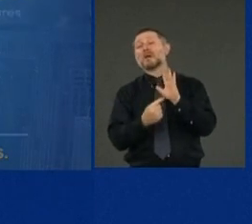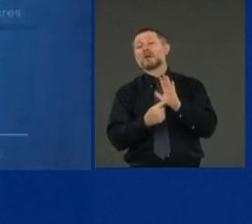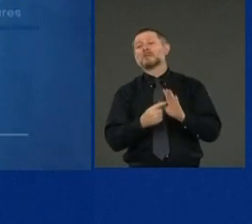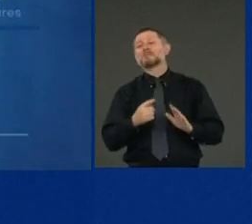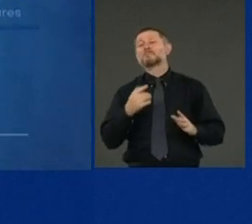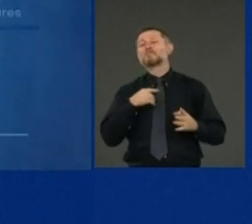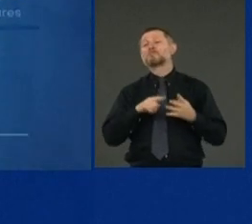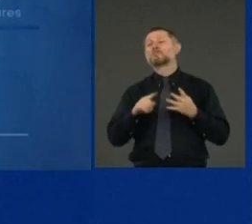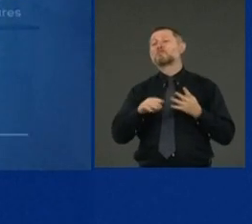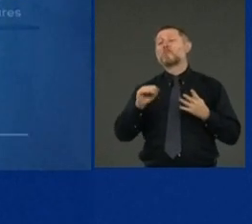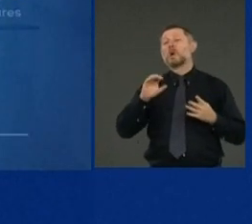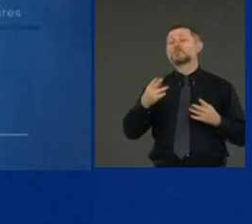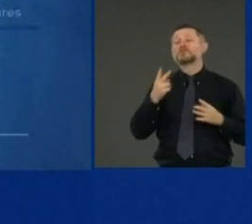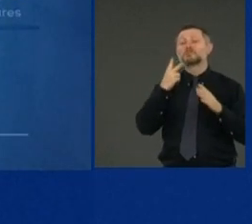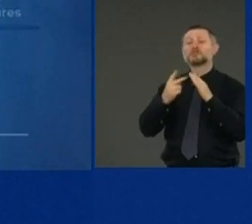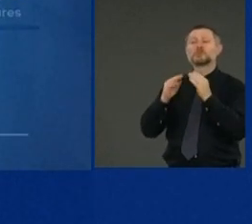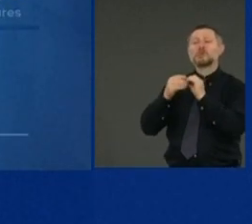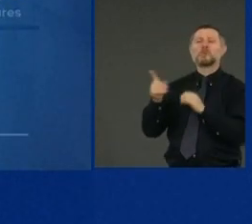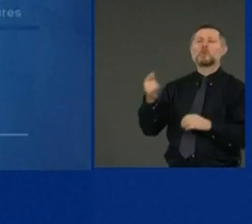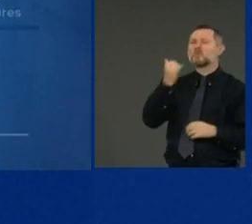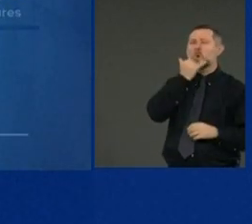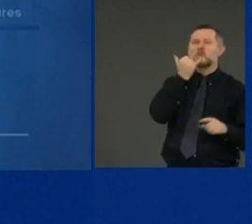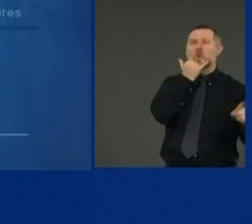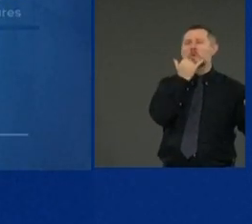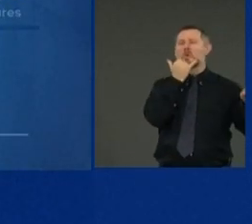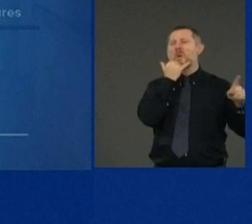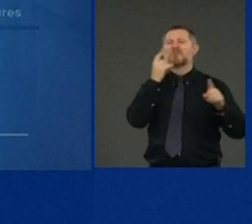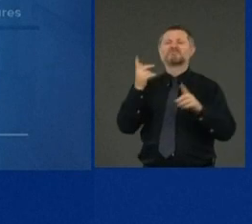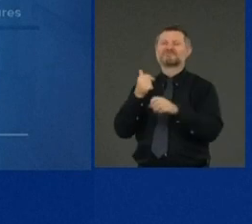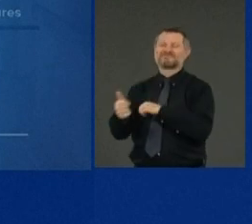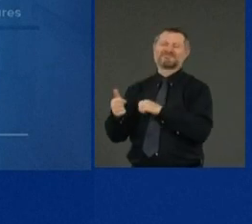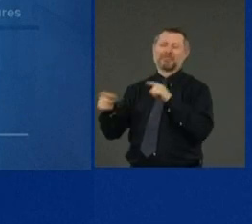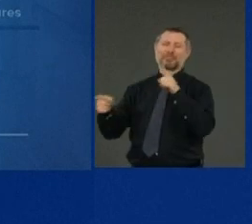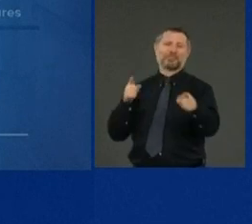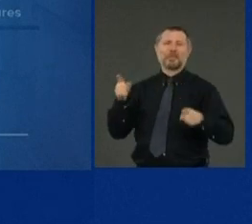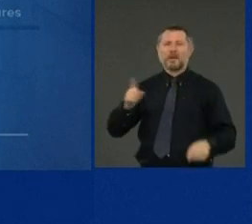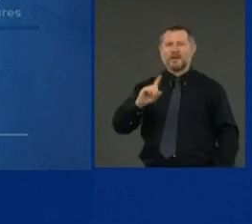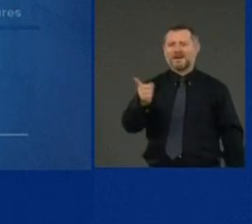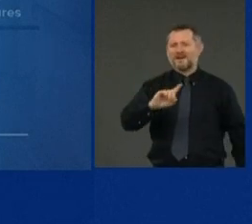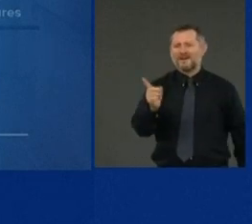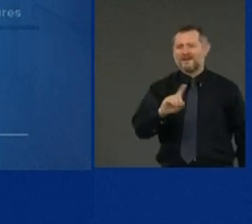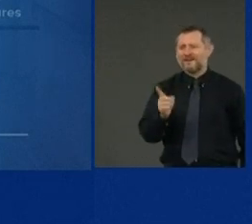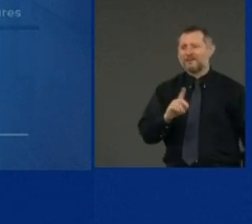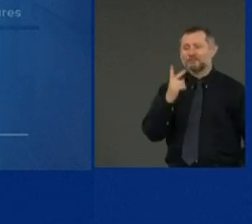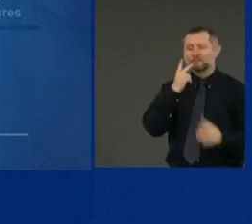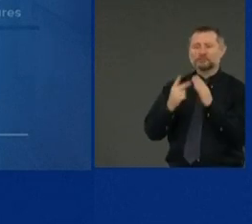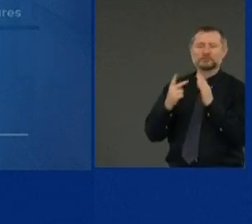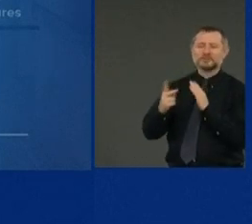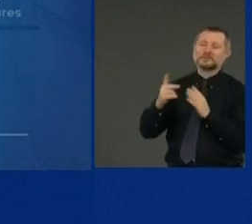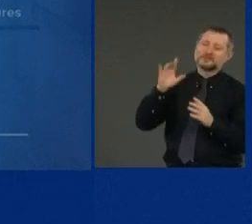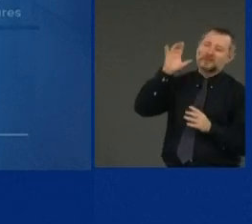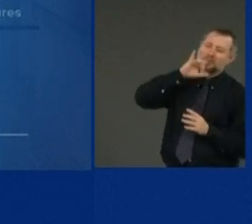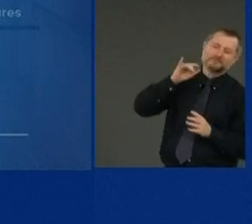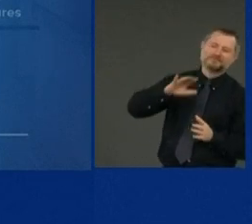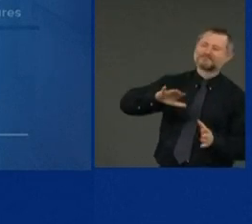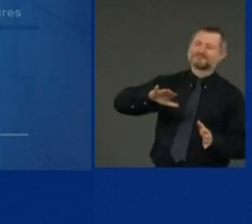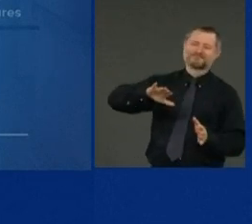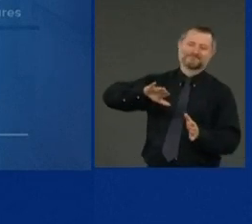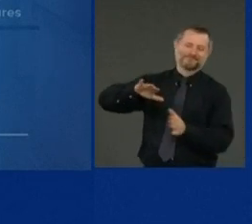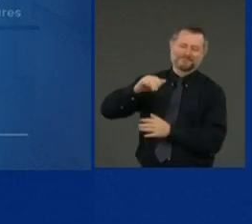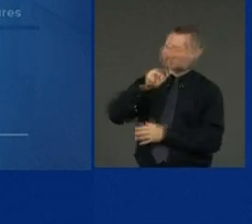projection models weren't wrong, because the projection models were never projection